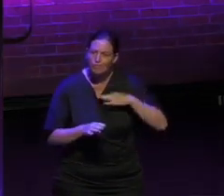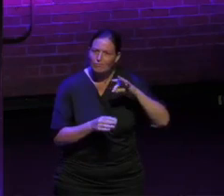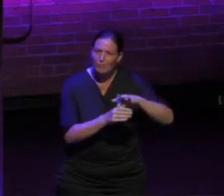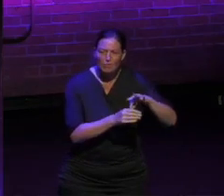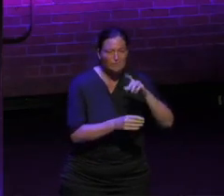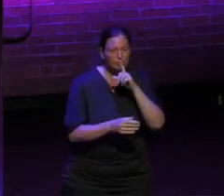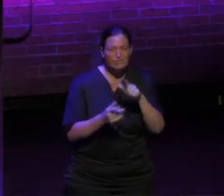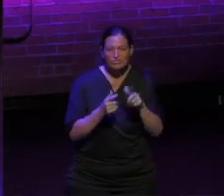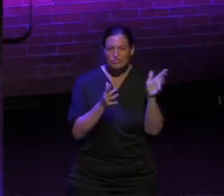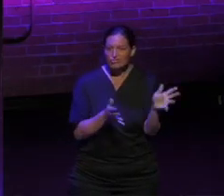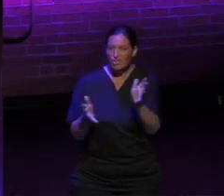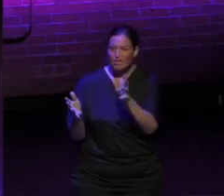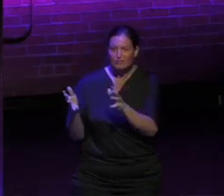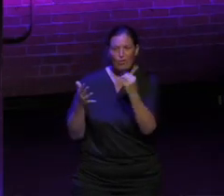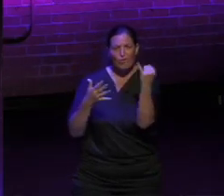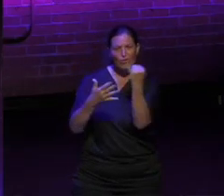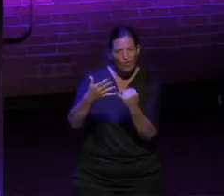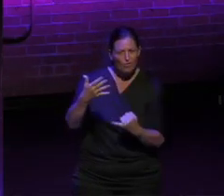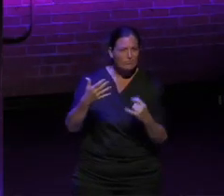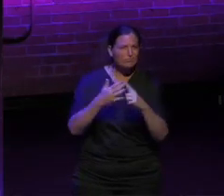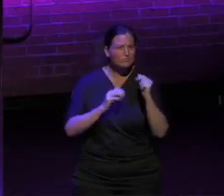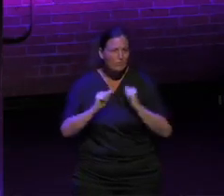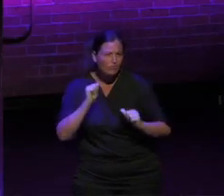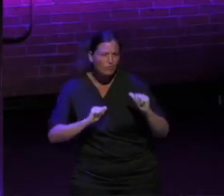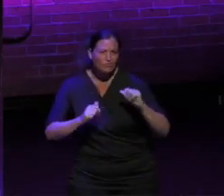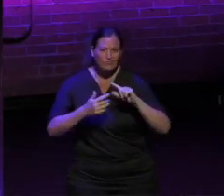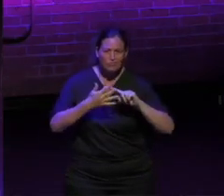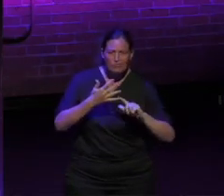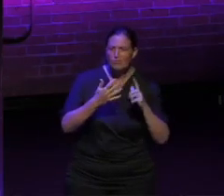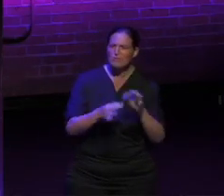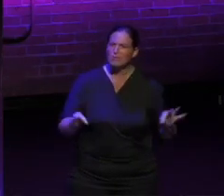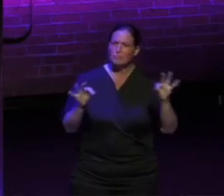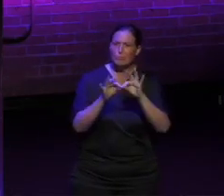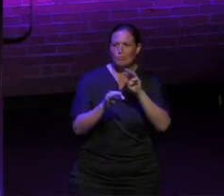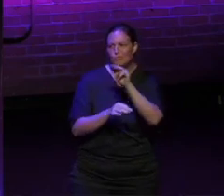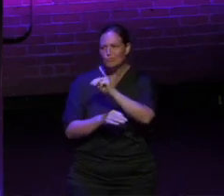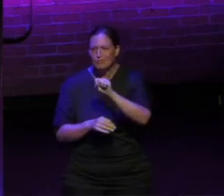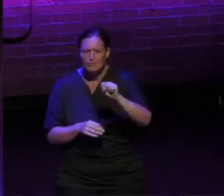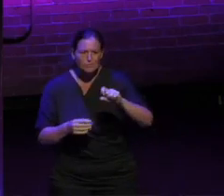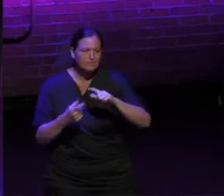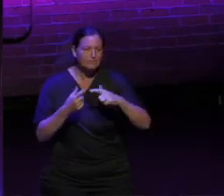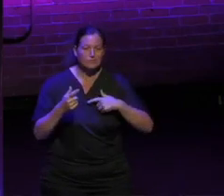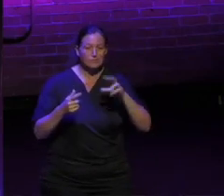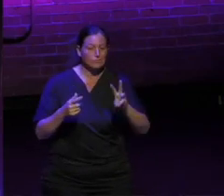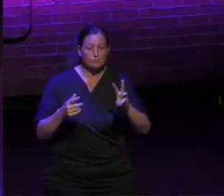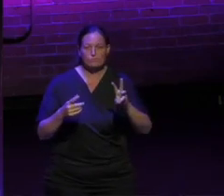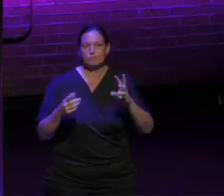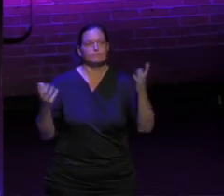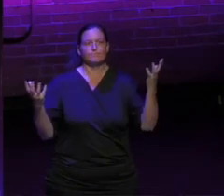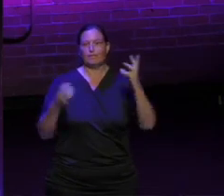chat about arts and how important they are to the future of Massachusetts and Worcester and just the world in